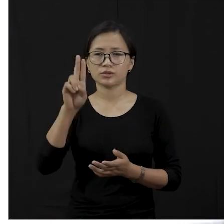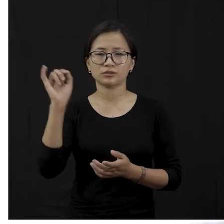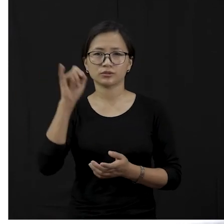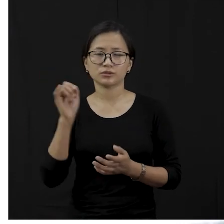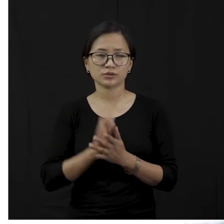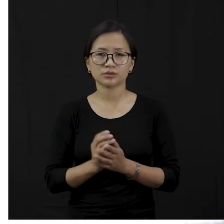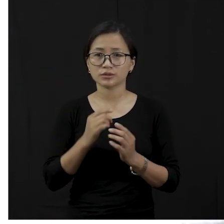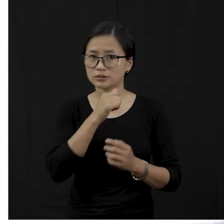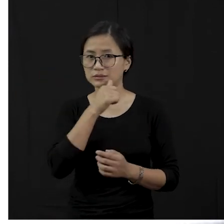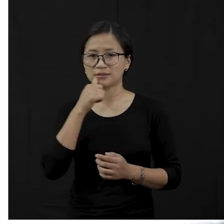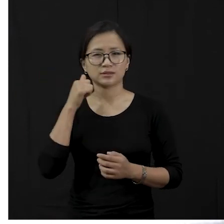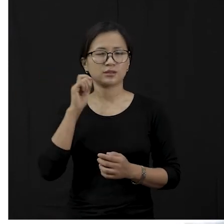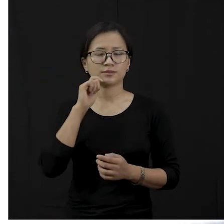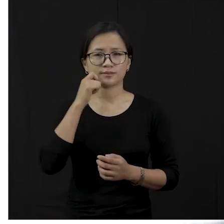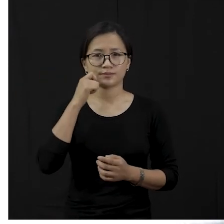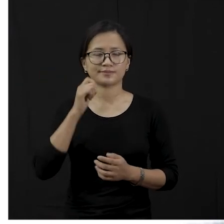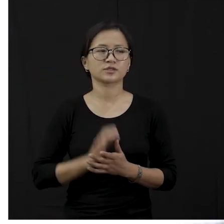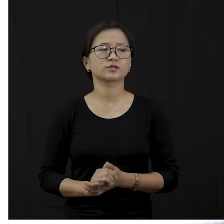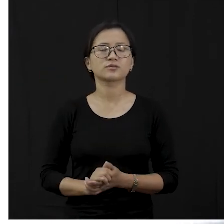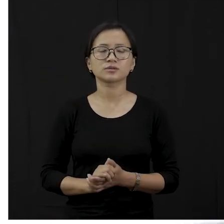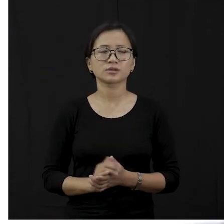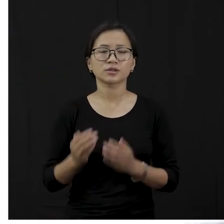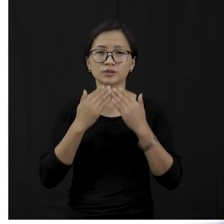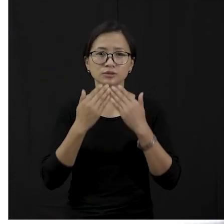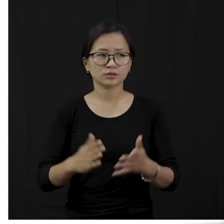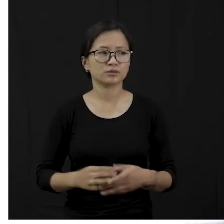27 sweets. Then how many sweets are there in all?